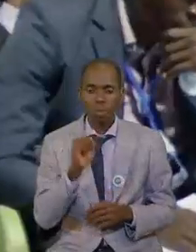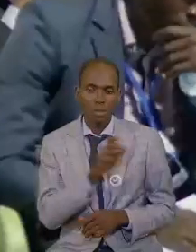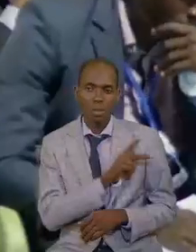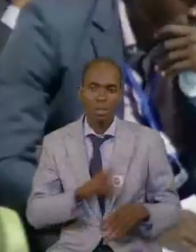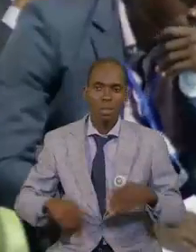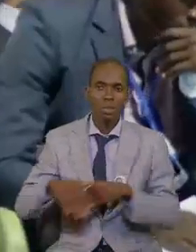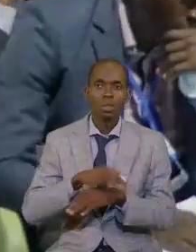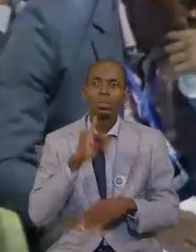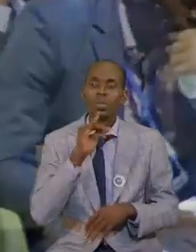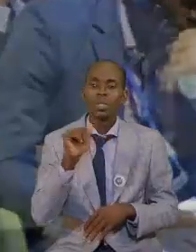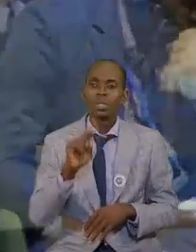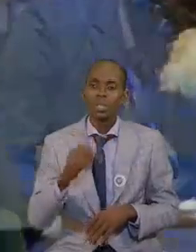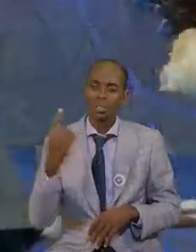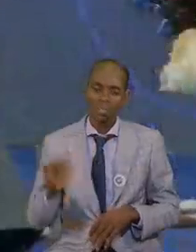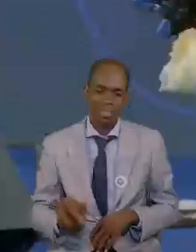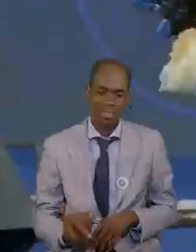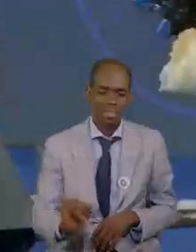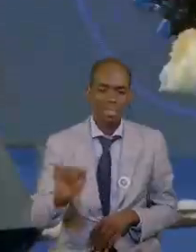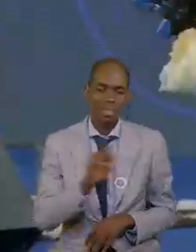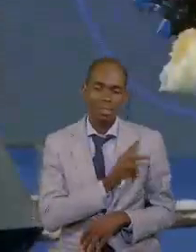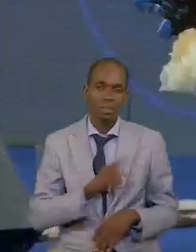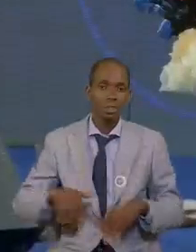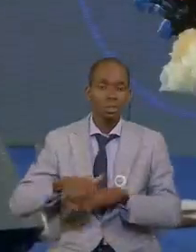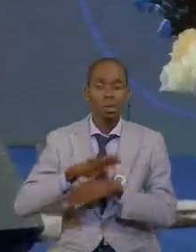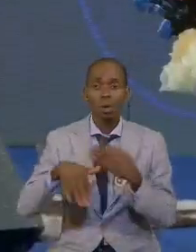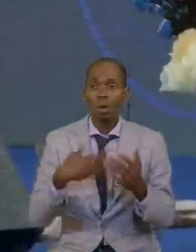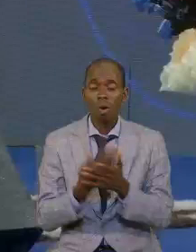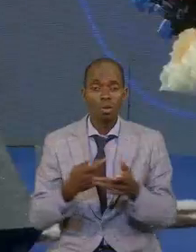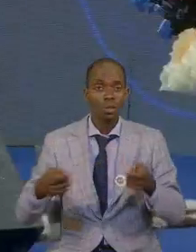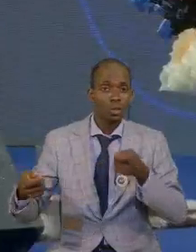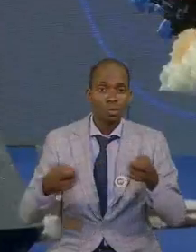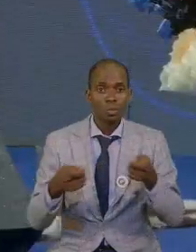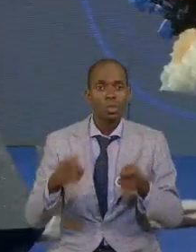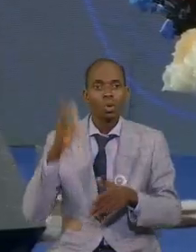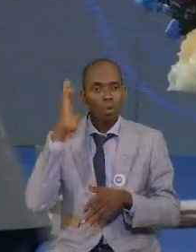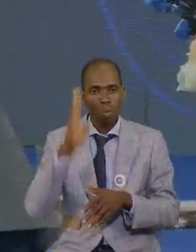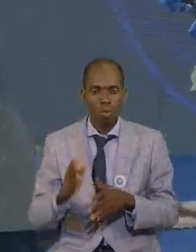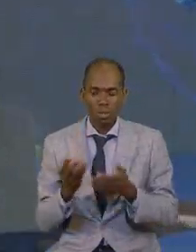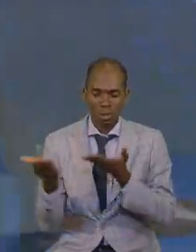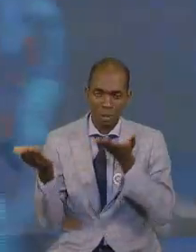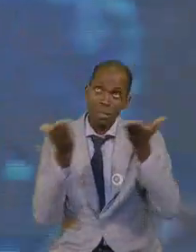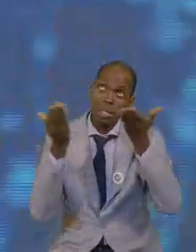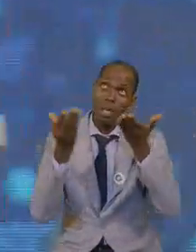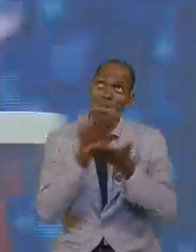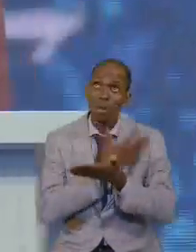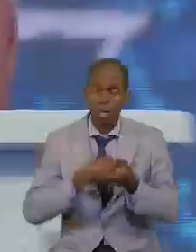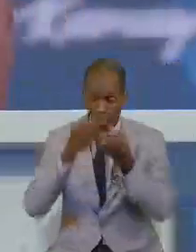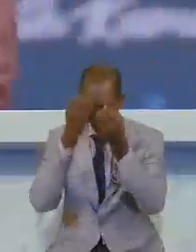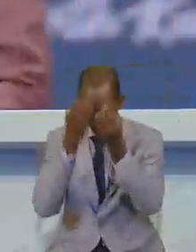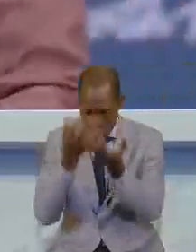everlasting kingdom, and all dominions shall serve and obey him.